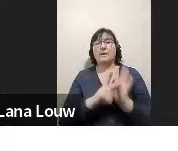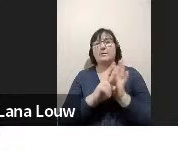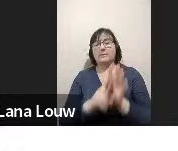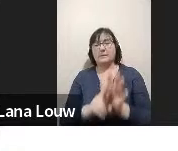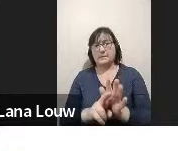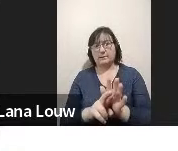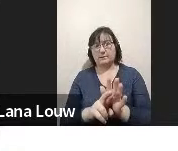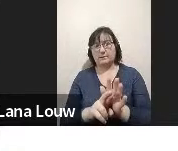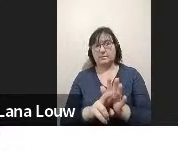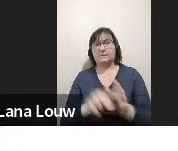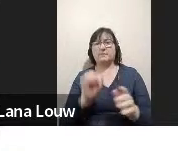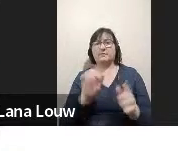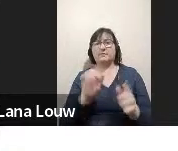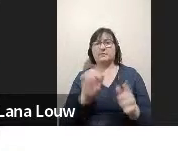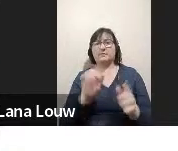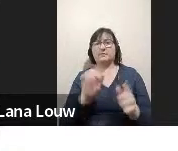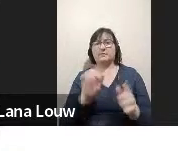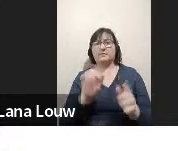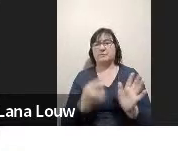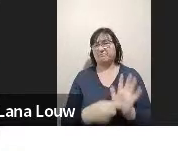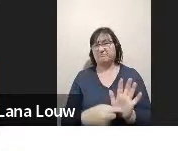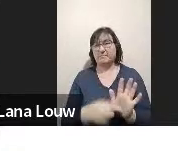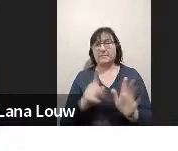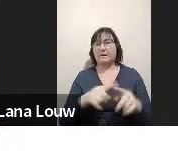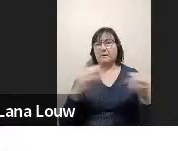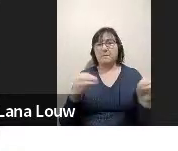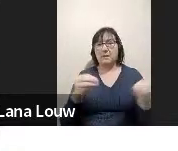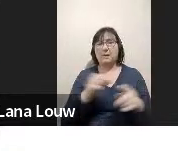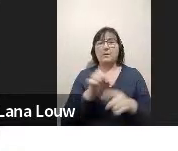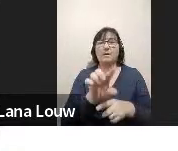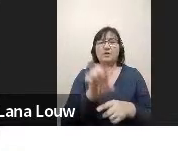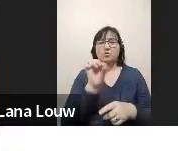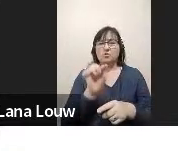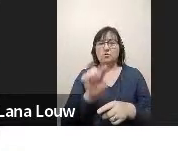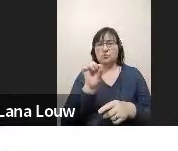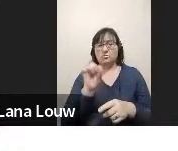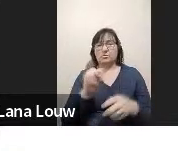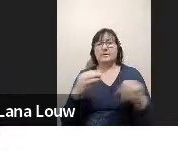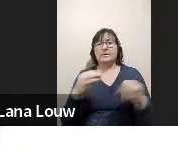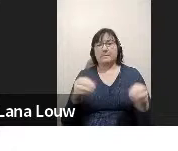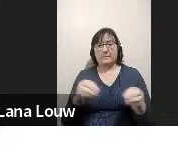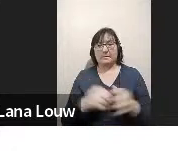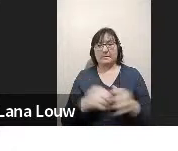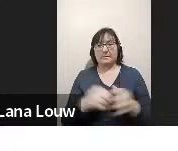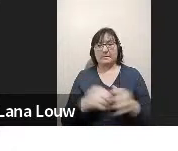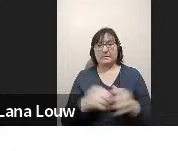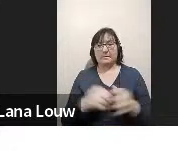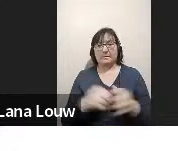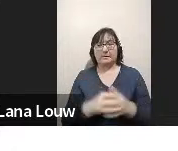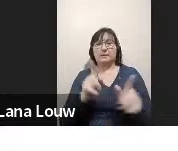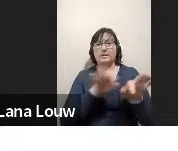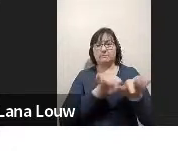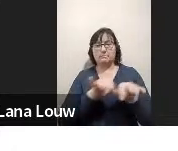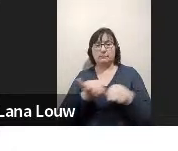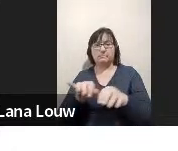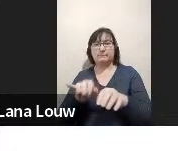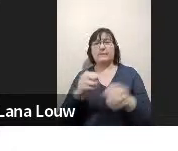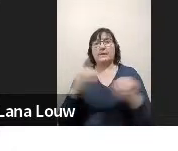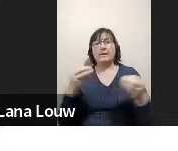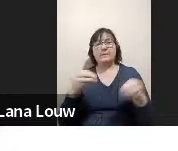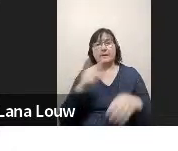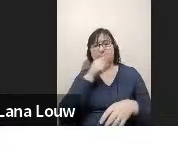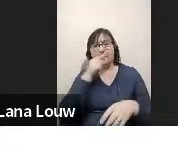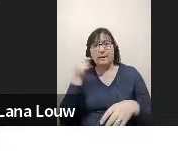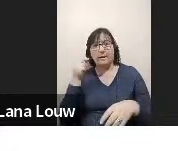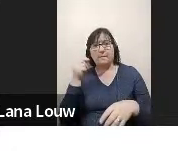if it's a company, we'll select company. So what we're going to need to do is need to type in the company name. Okay, you need to put in the tax number, need to